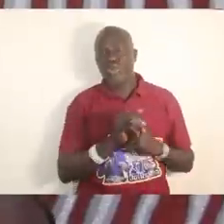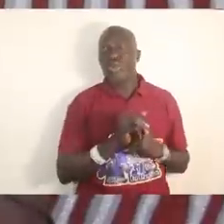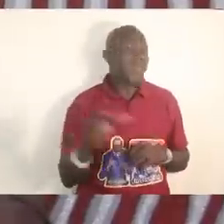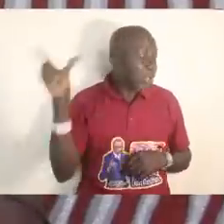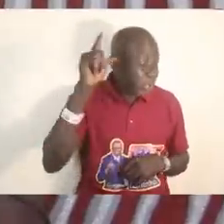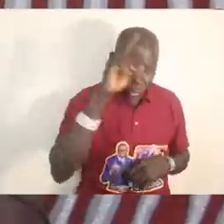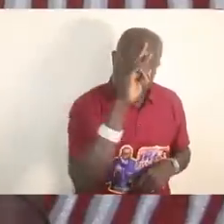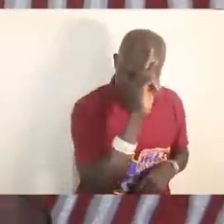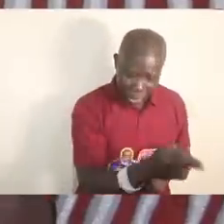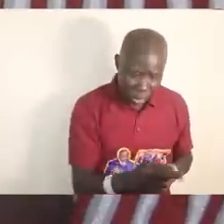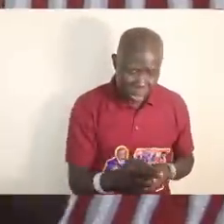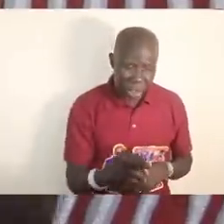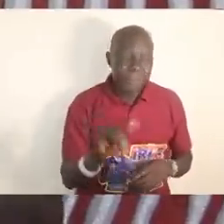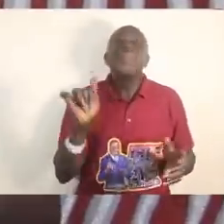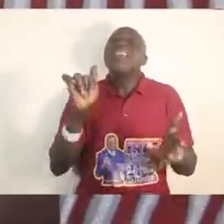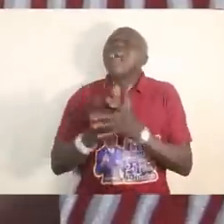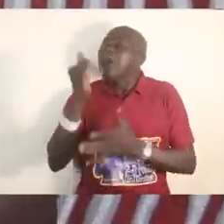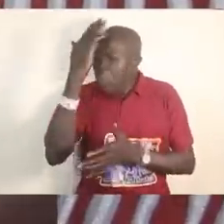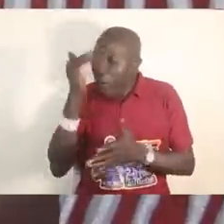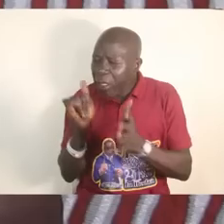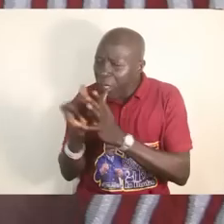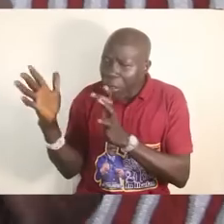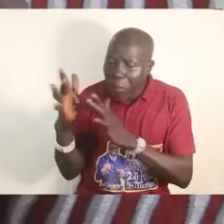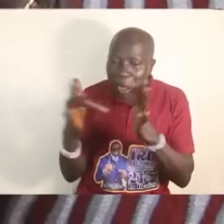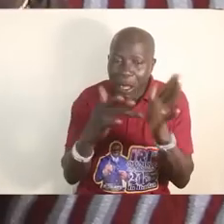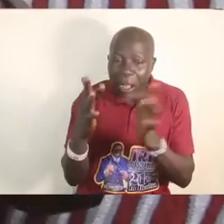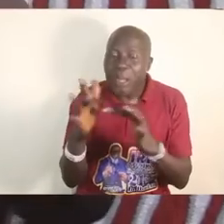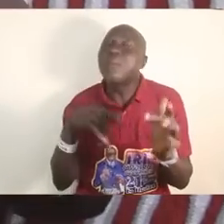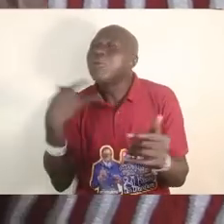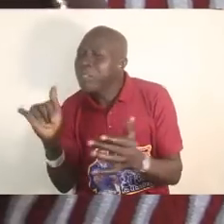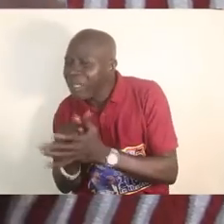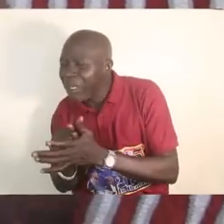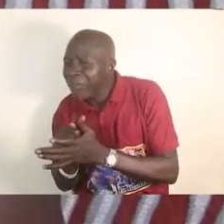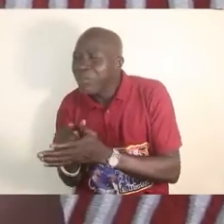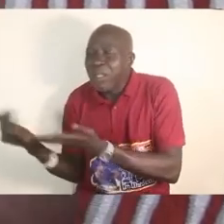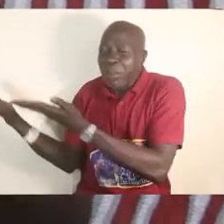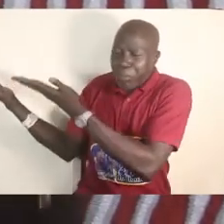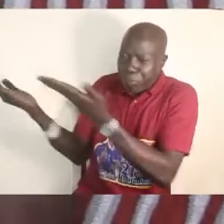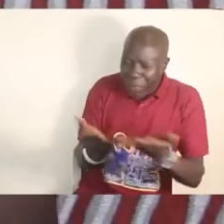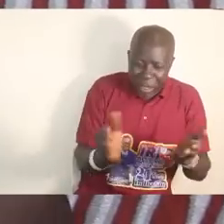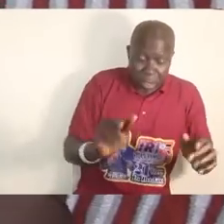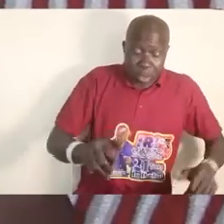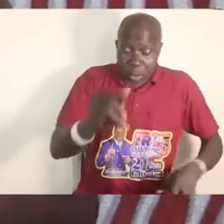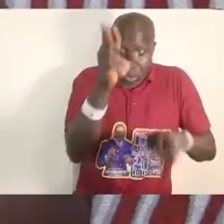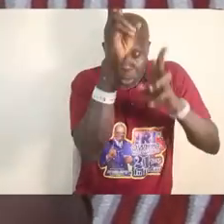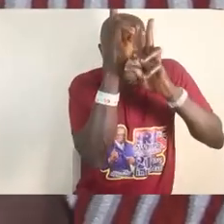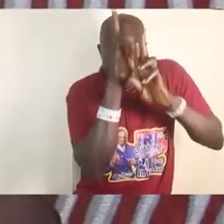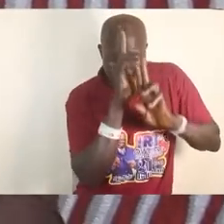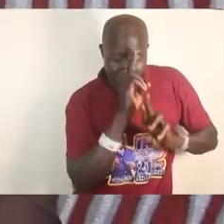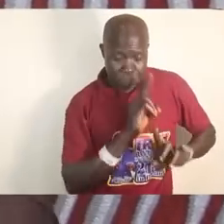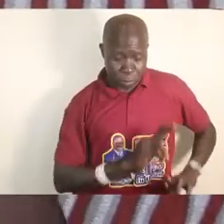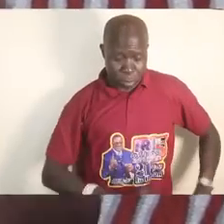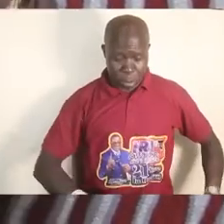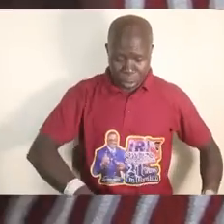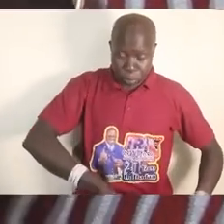God is using you. Hey, Jesus, sir. That's what the Bible says. On the way, better than all the sinners. He humbled. Yes. What to